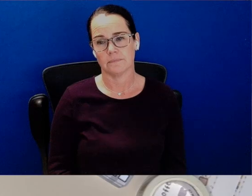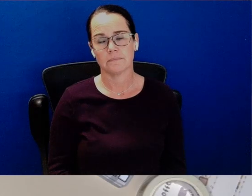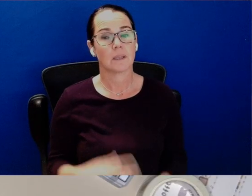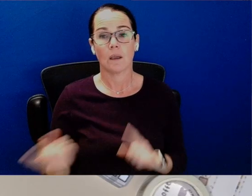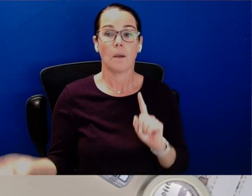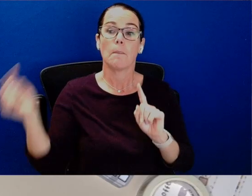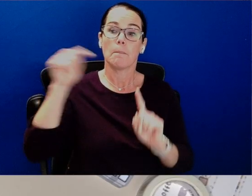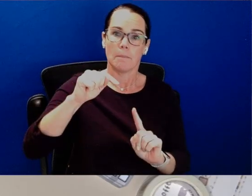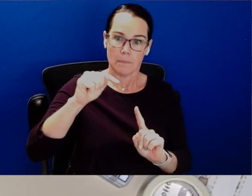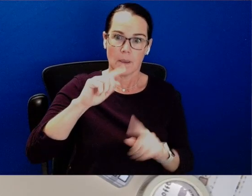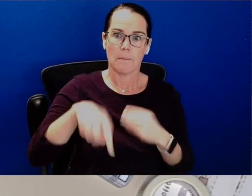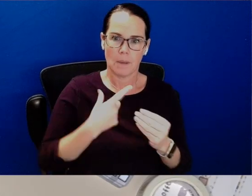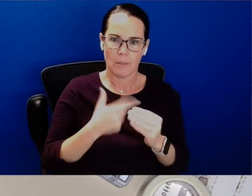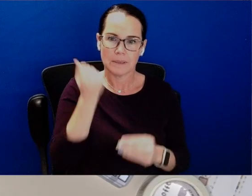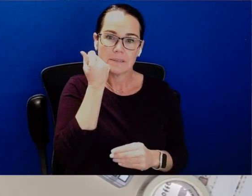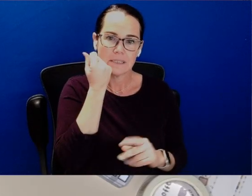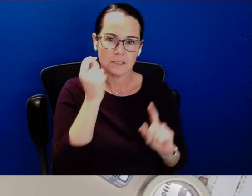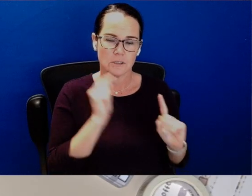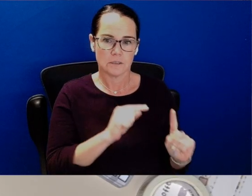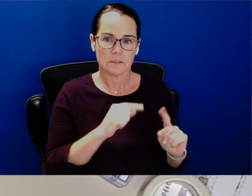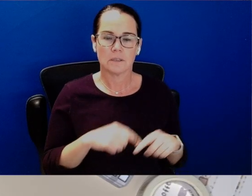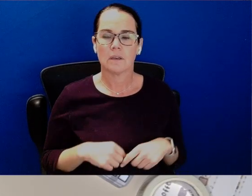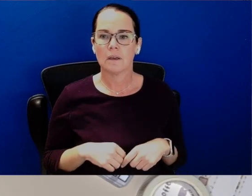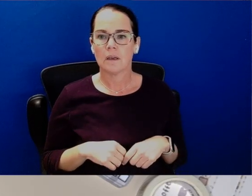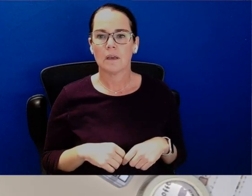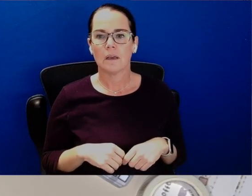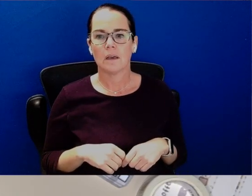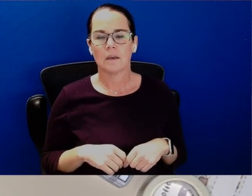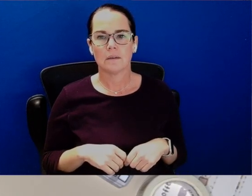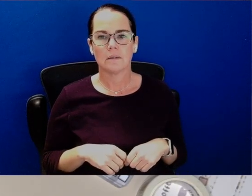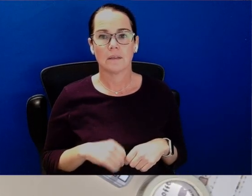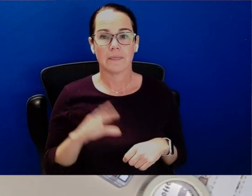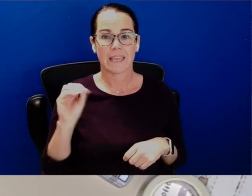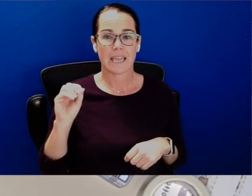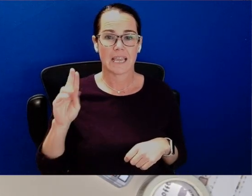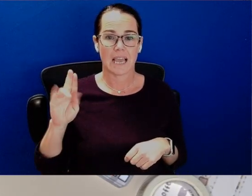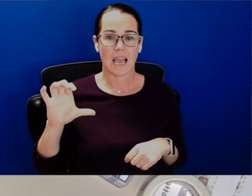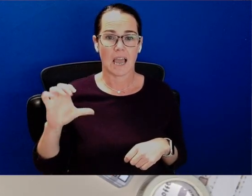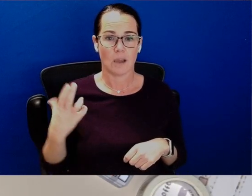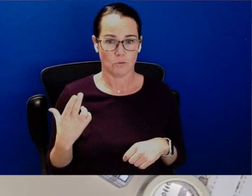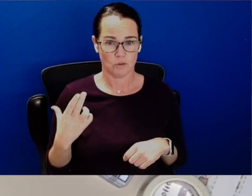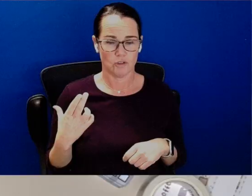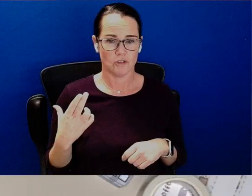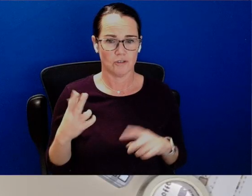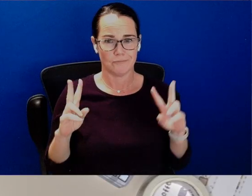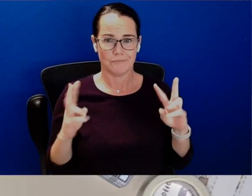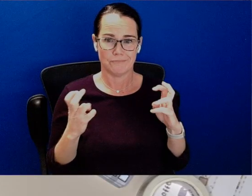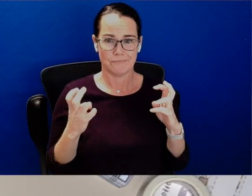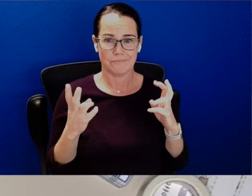Oh, back to what I was saying about the dentist. The ouch thing is